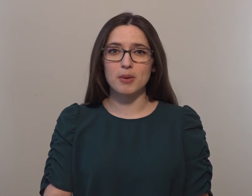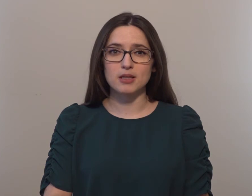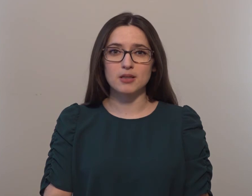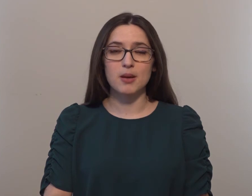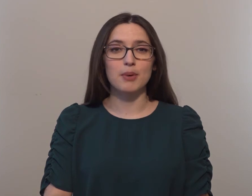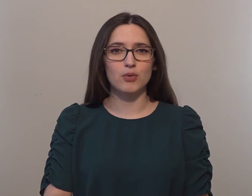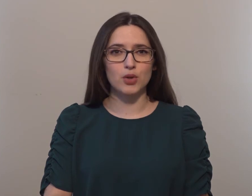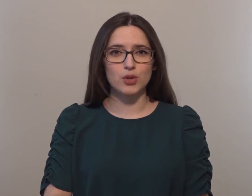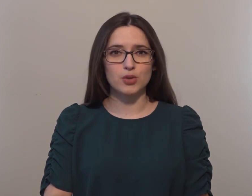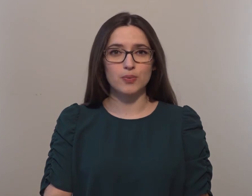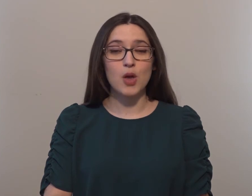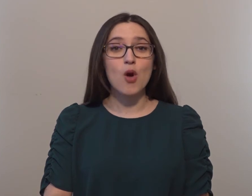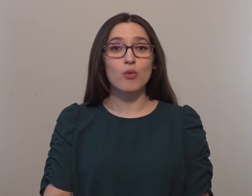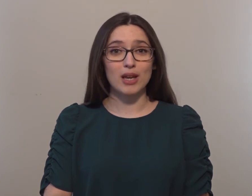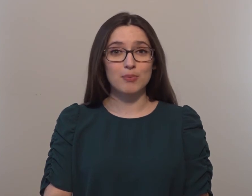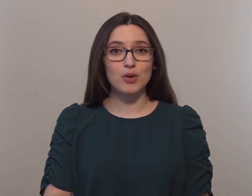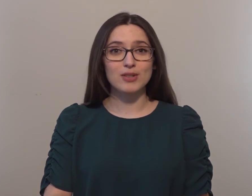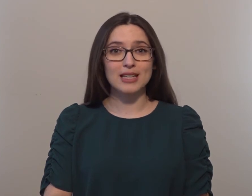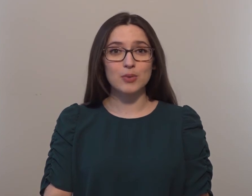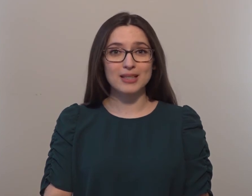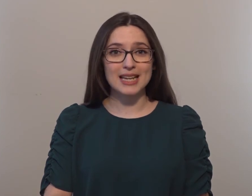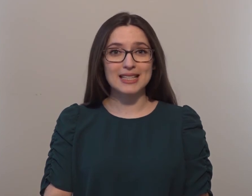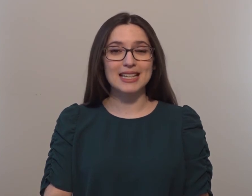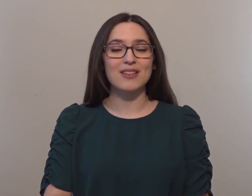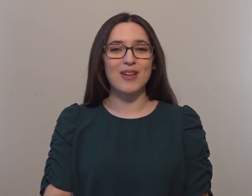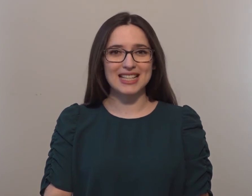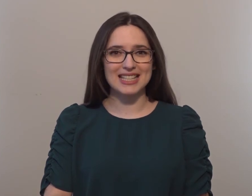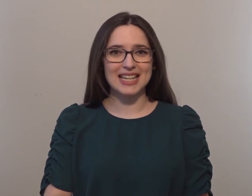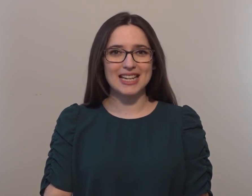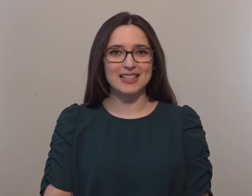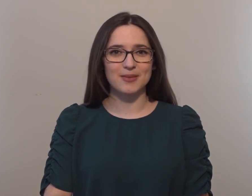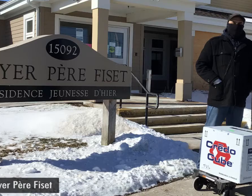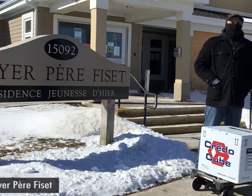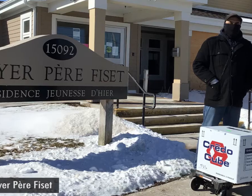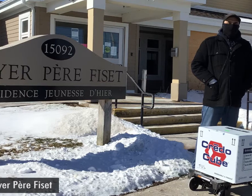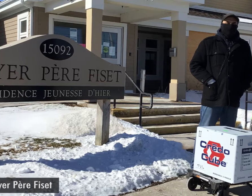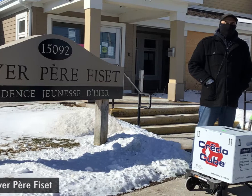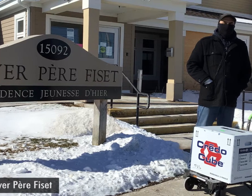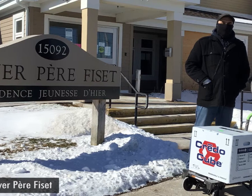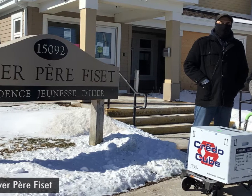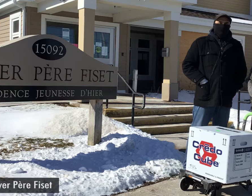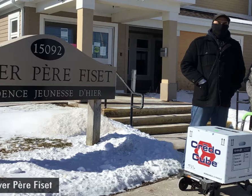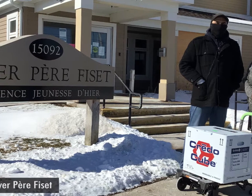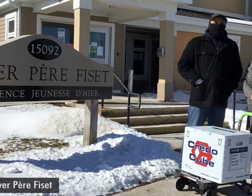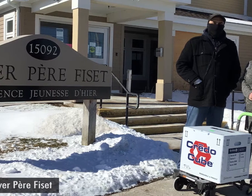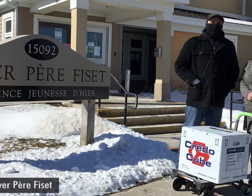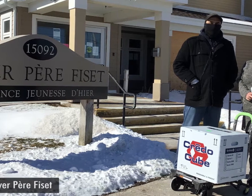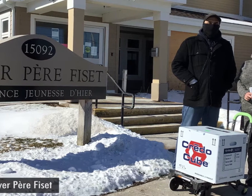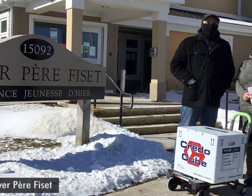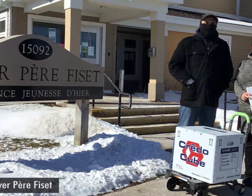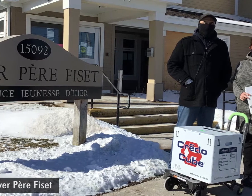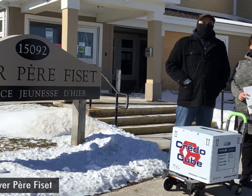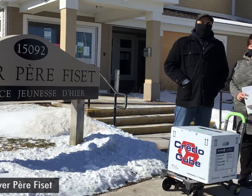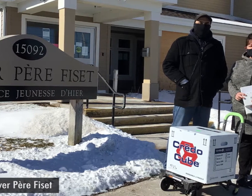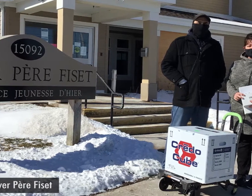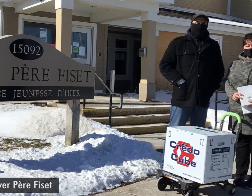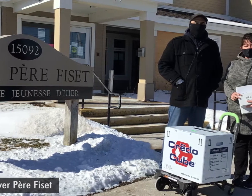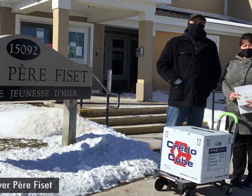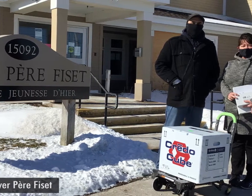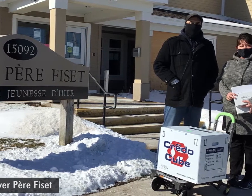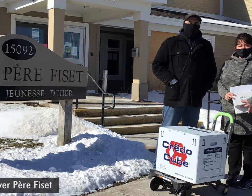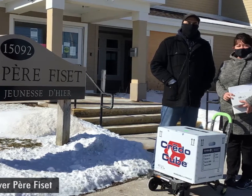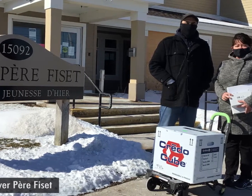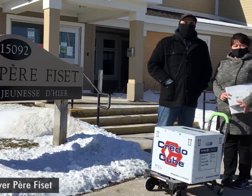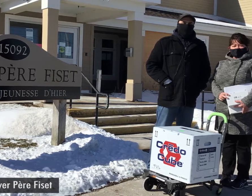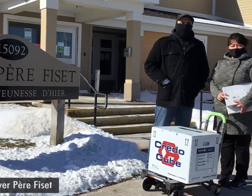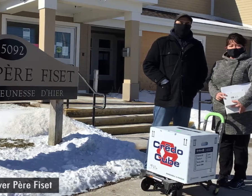few moments. But first, Foyer Père Fiset residents get vaccinated. This past Wednesday, March 17th, on St. Patrick's